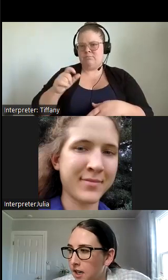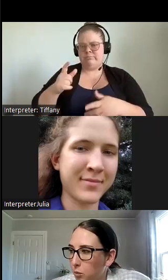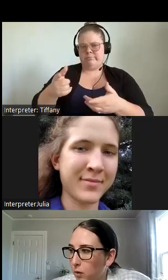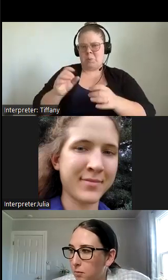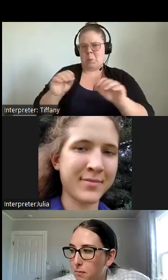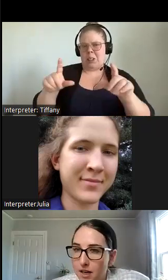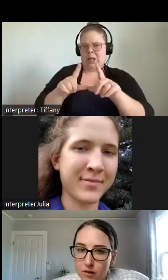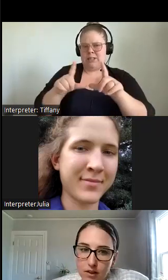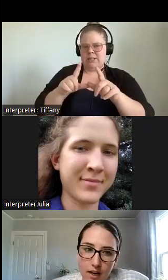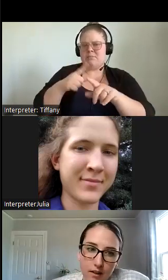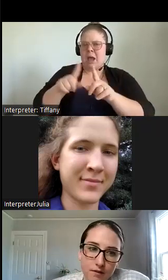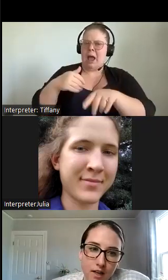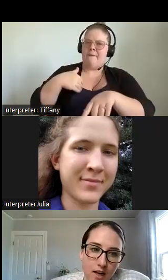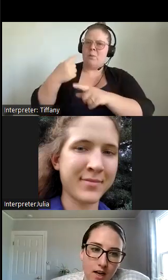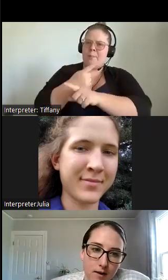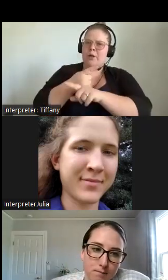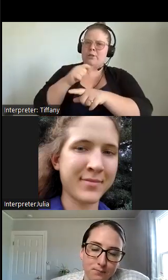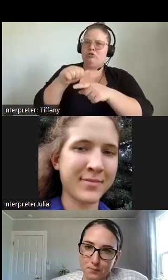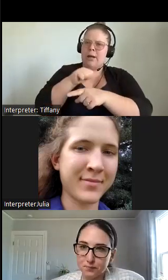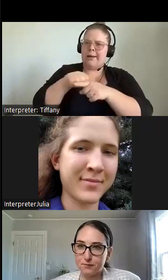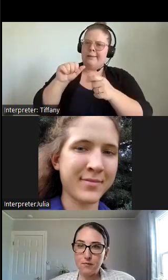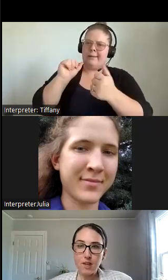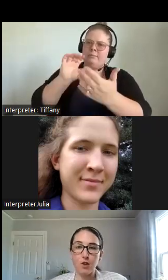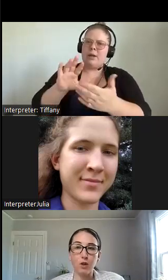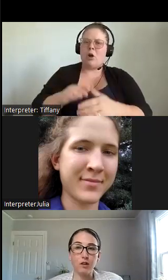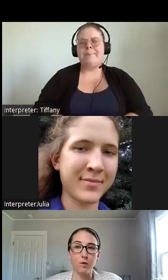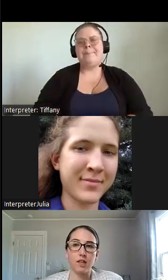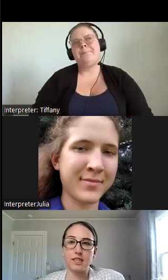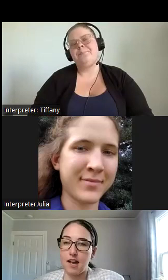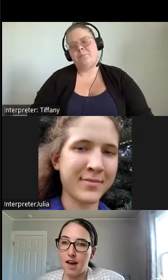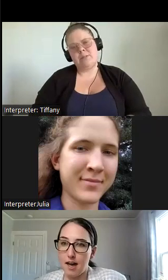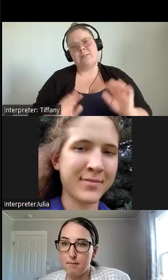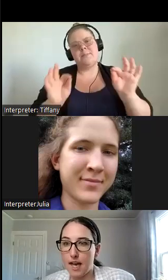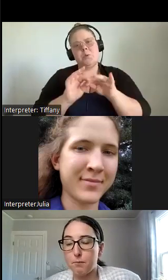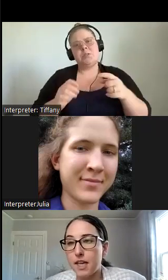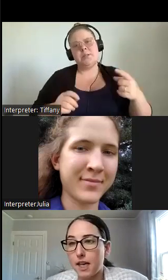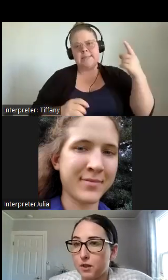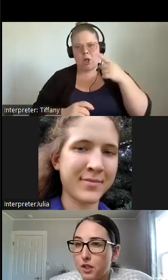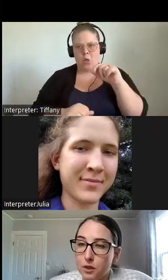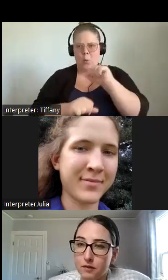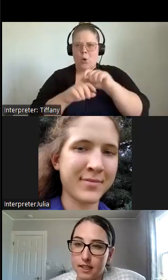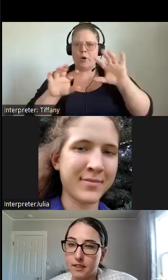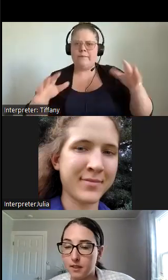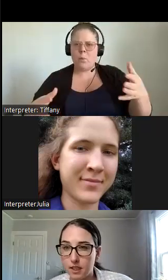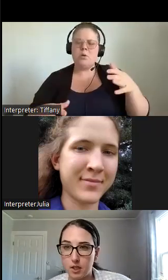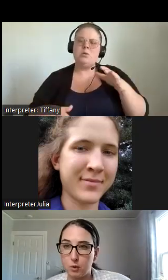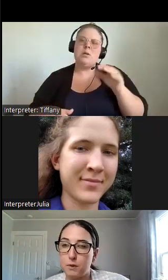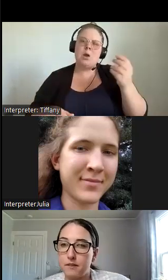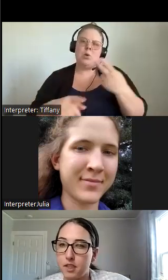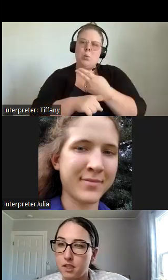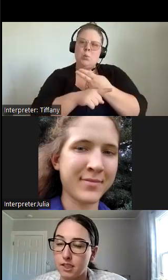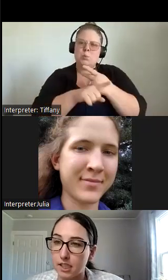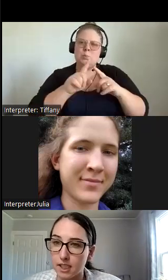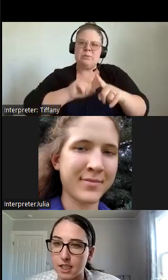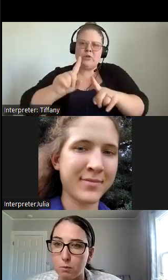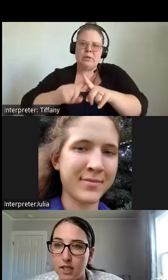training. And we want to be mindful of the workforce and being able to utilize different individuals with